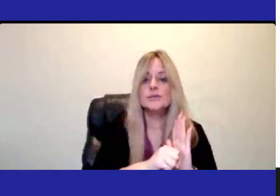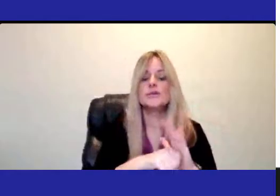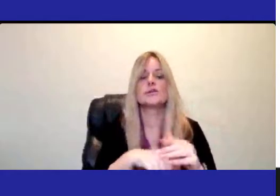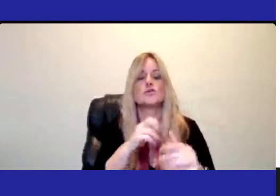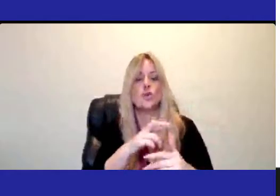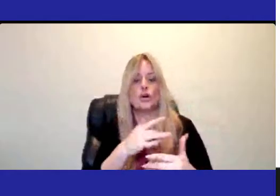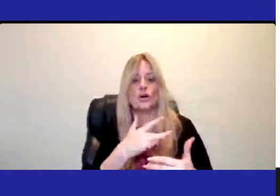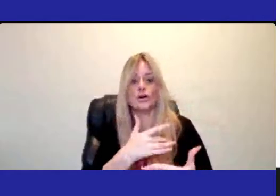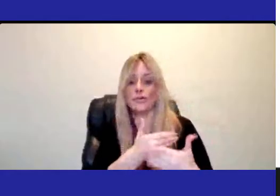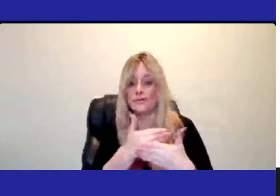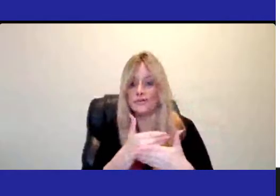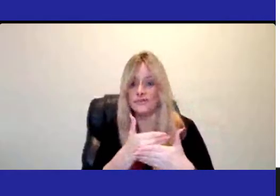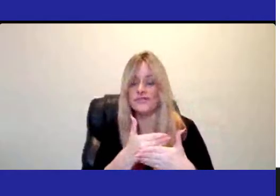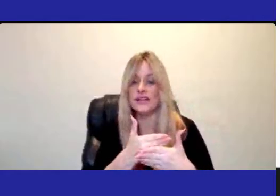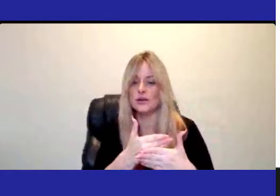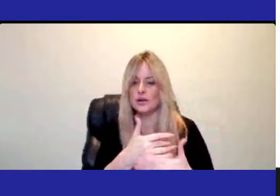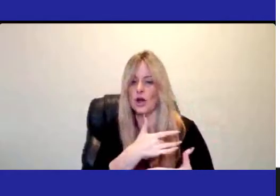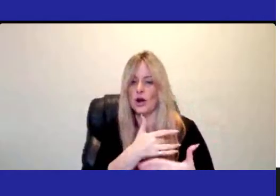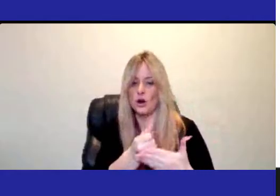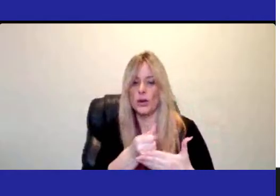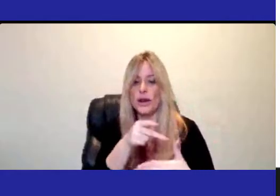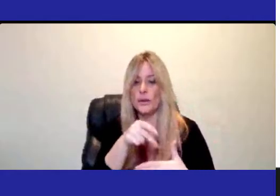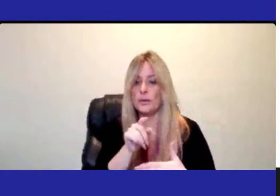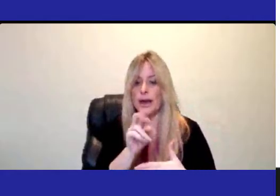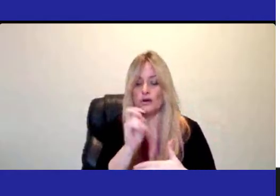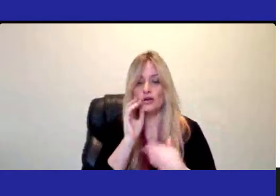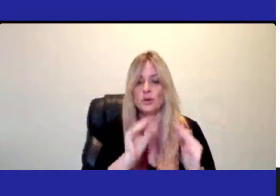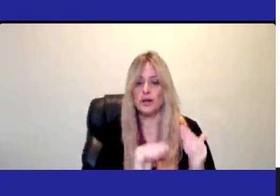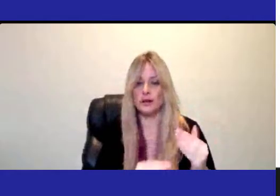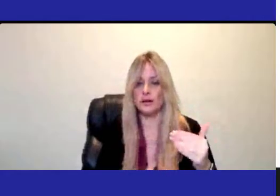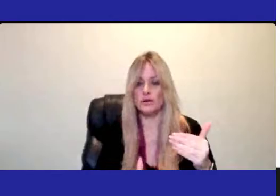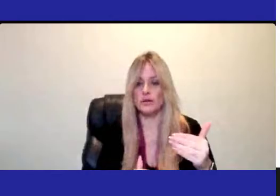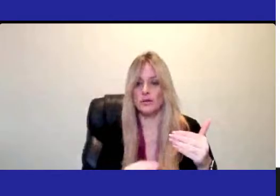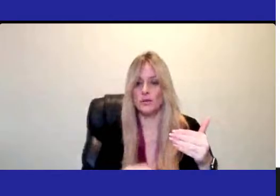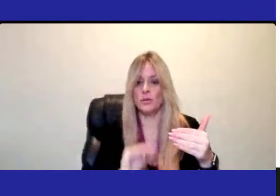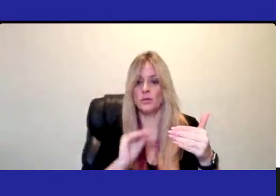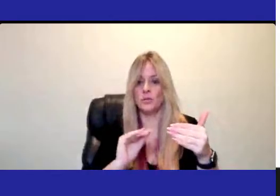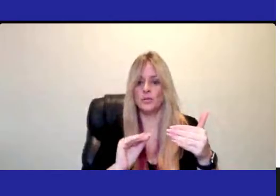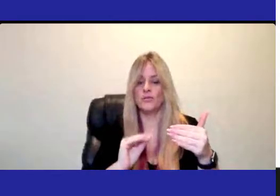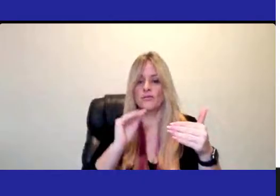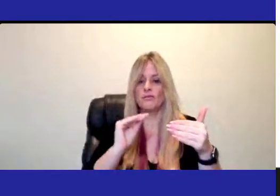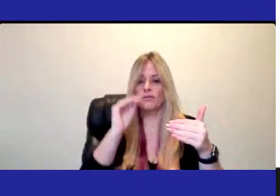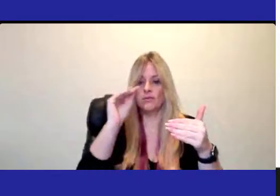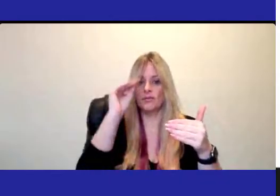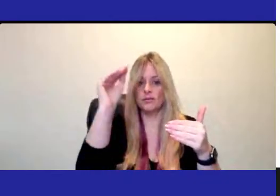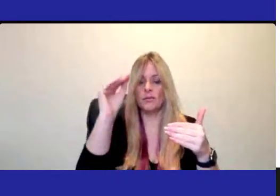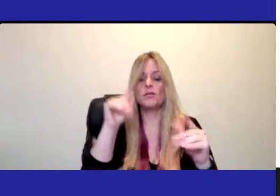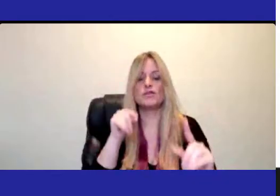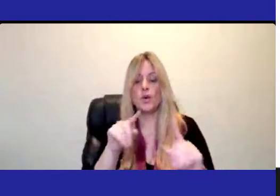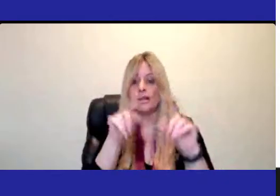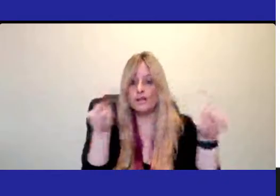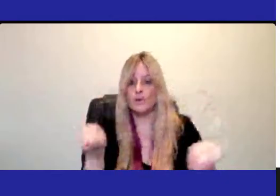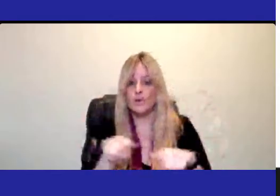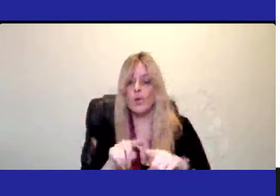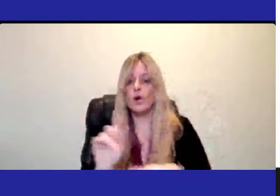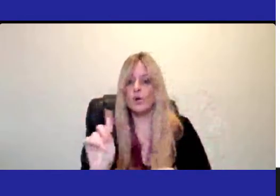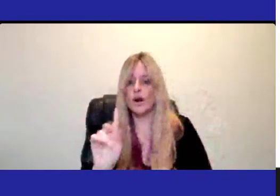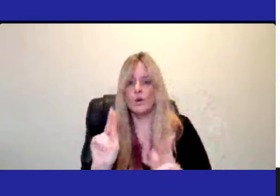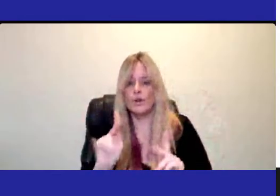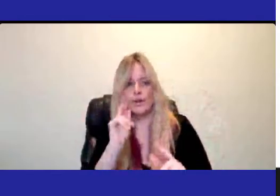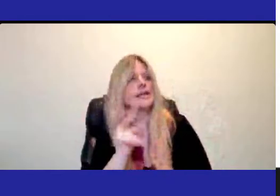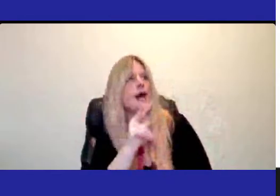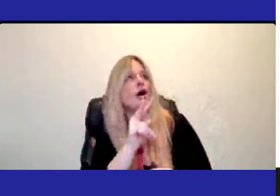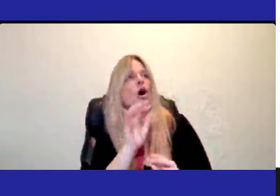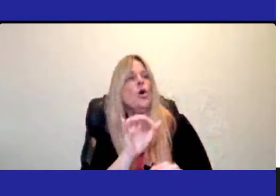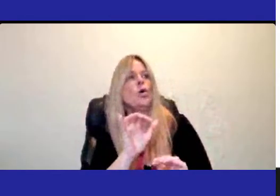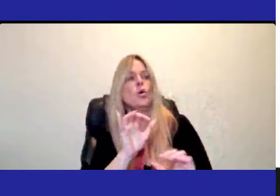top. And so it is a dynamic board where people can say, oh my. And obviously, I'm